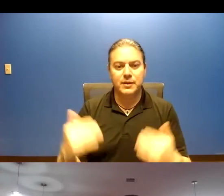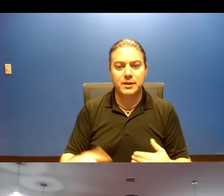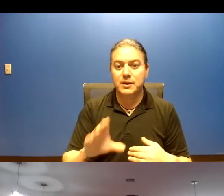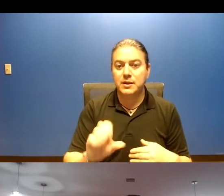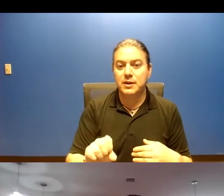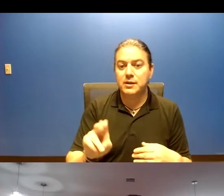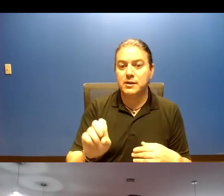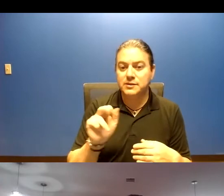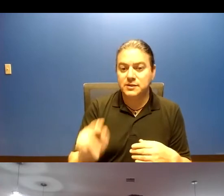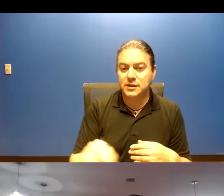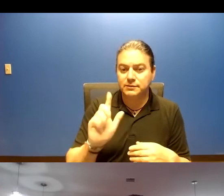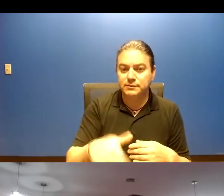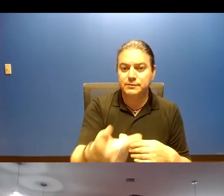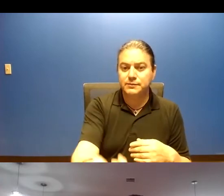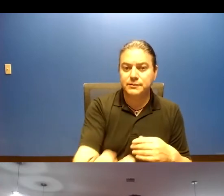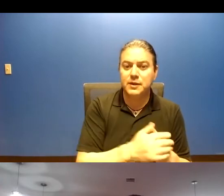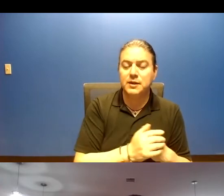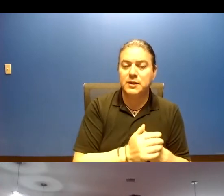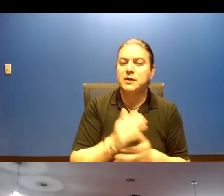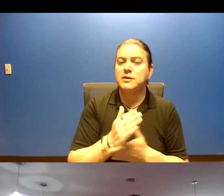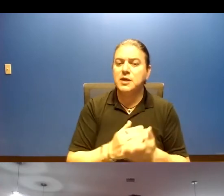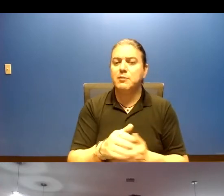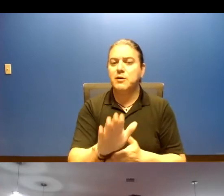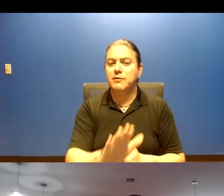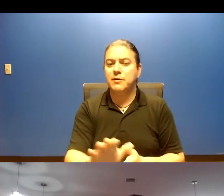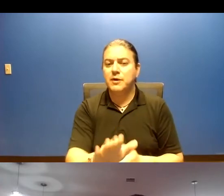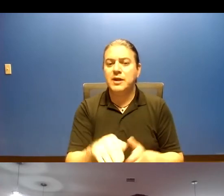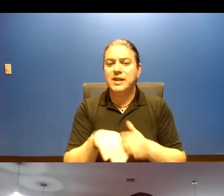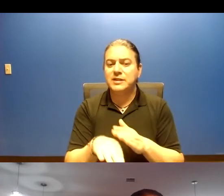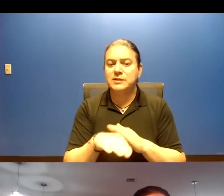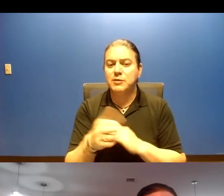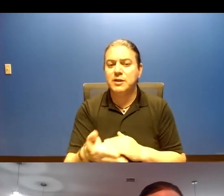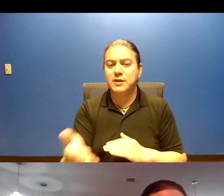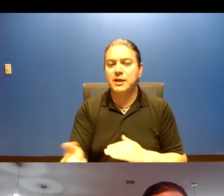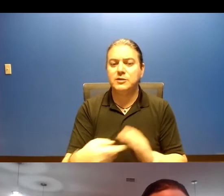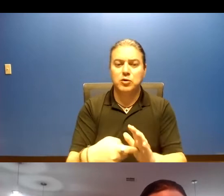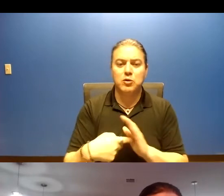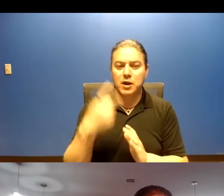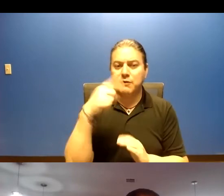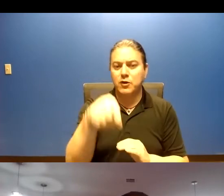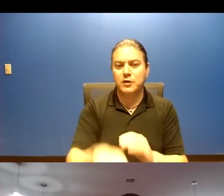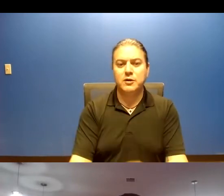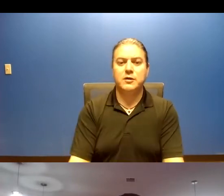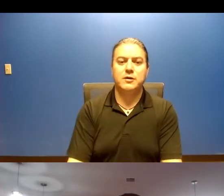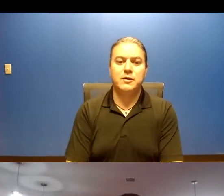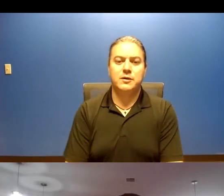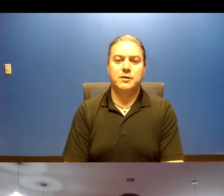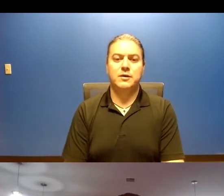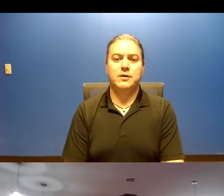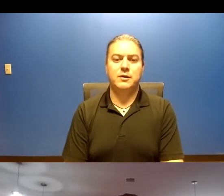some of the accessible features that are really necessities for you?